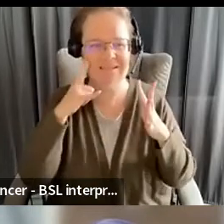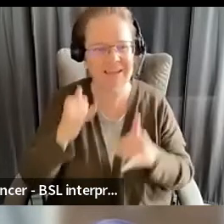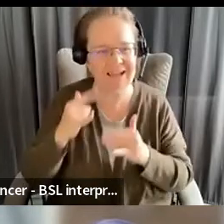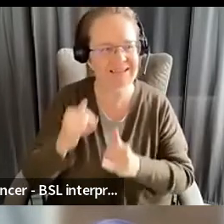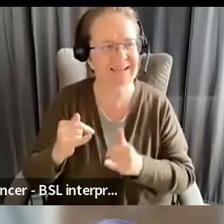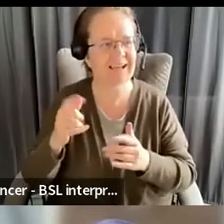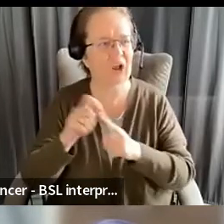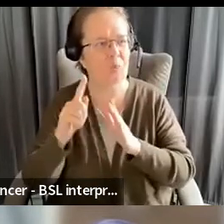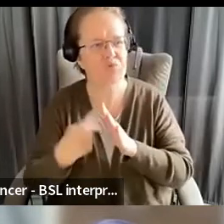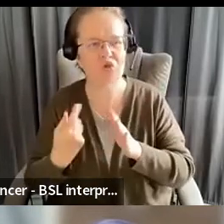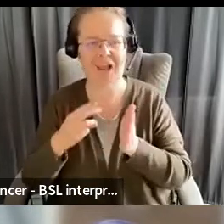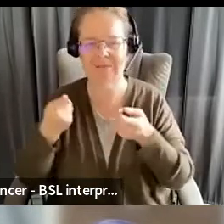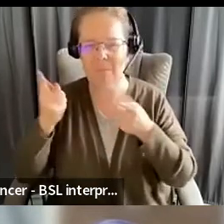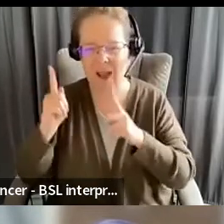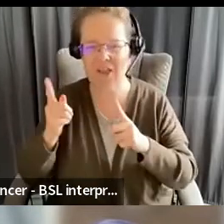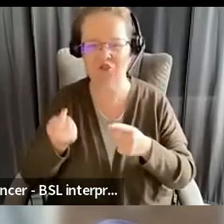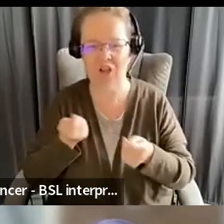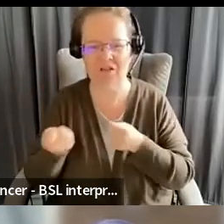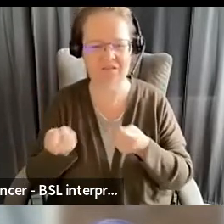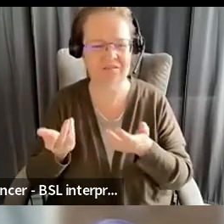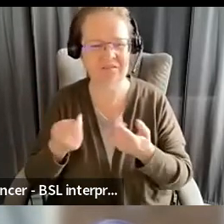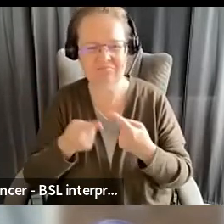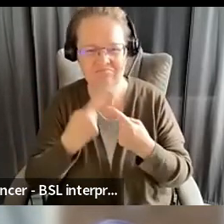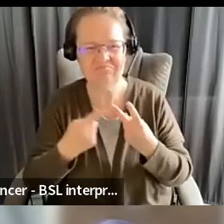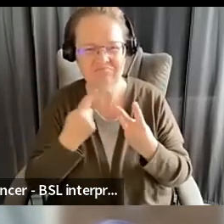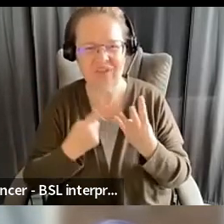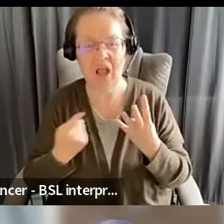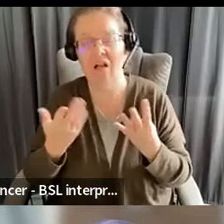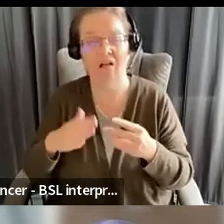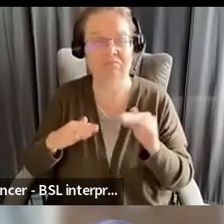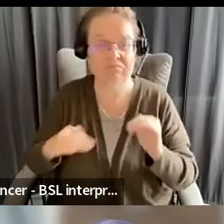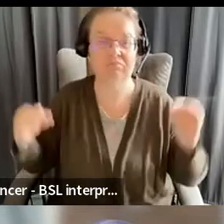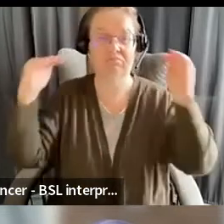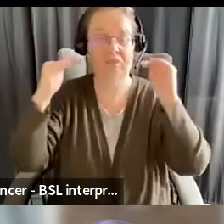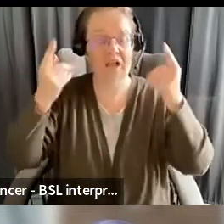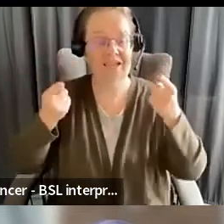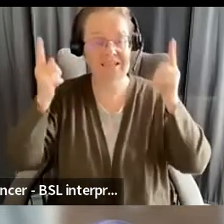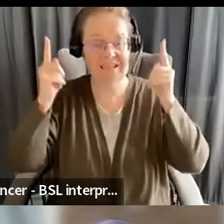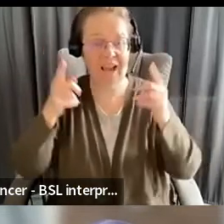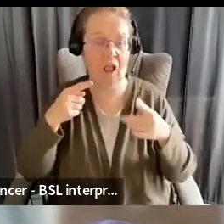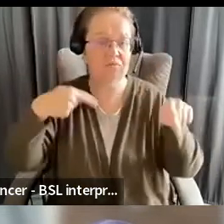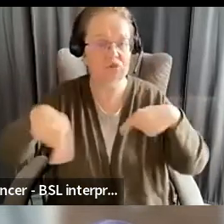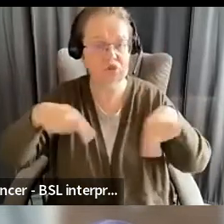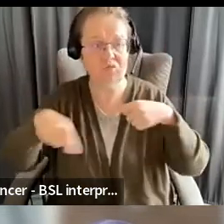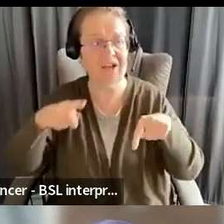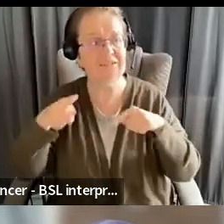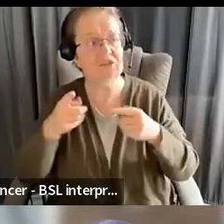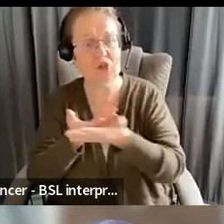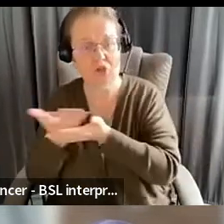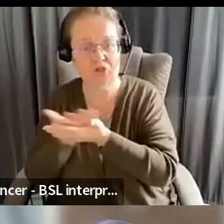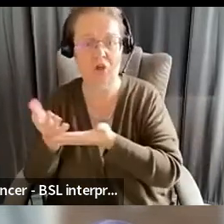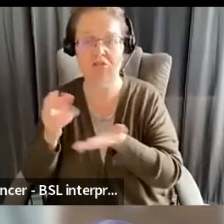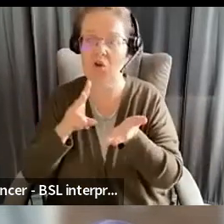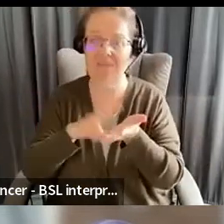managers, BAs, you know, more senior leaders, directors of consulting, and